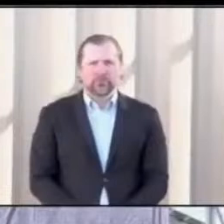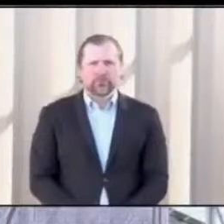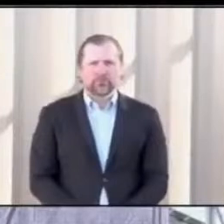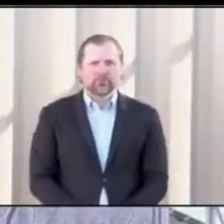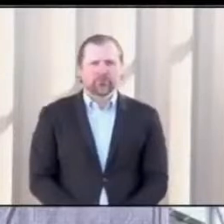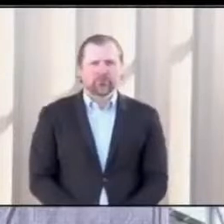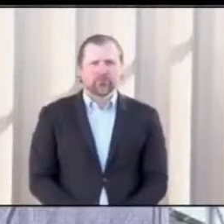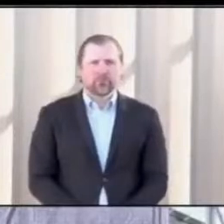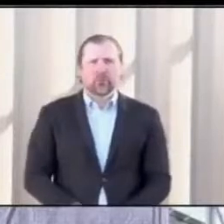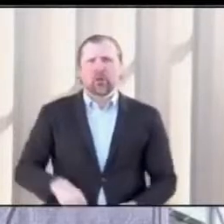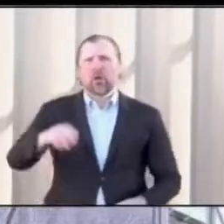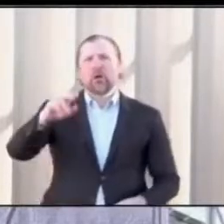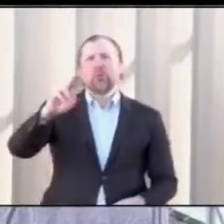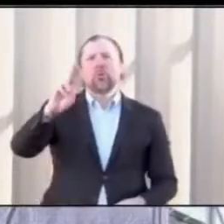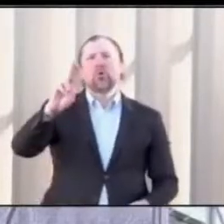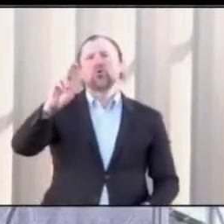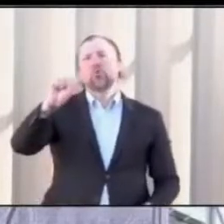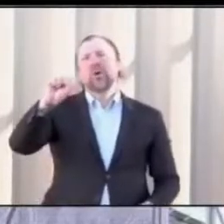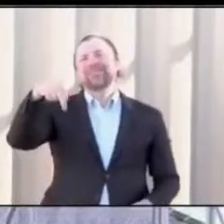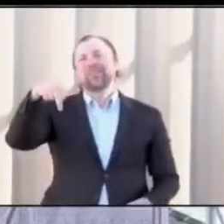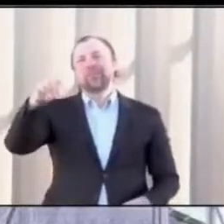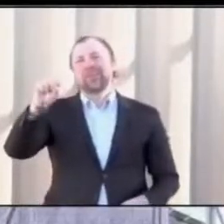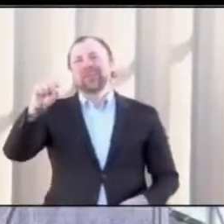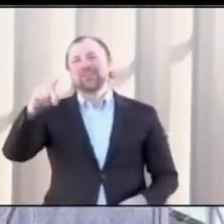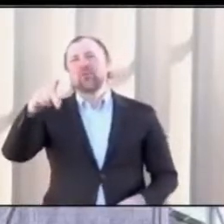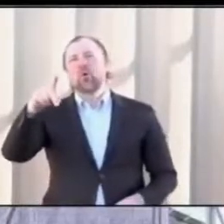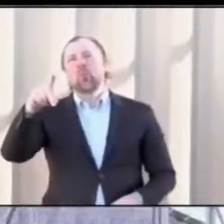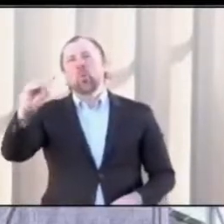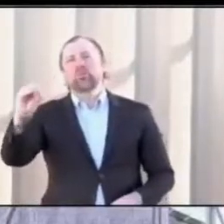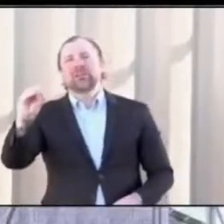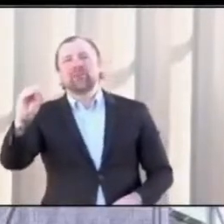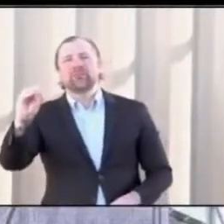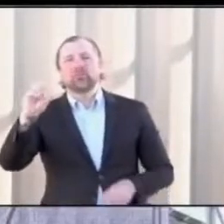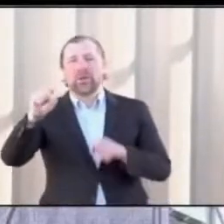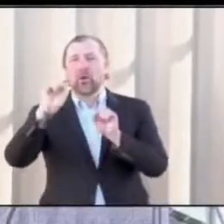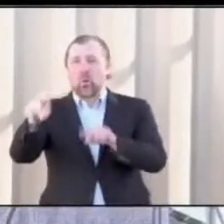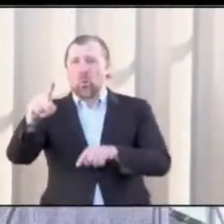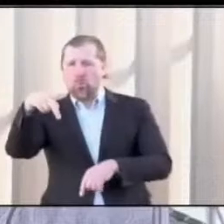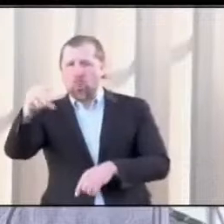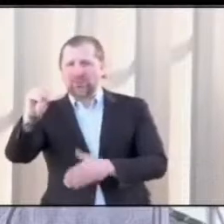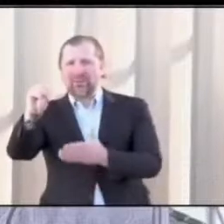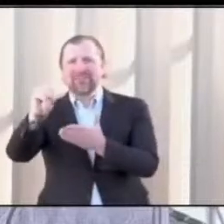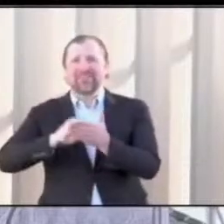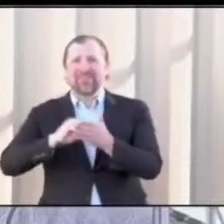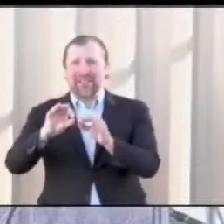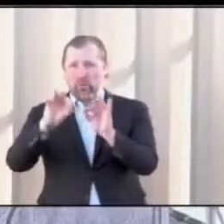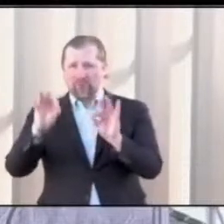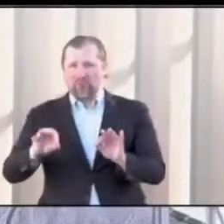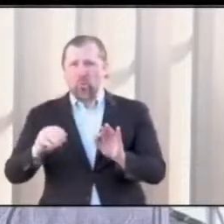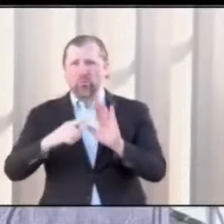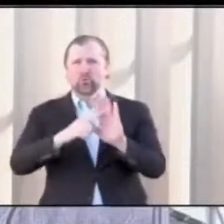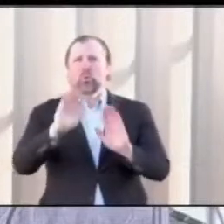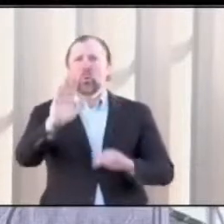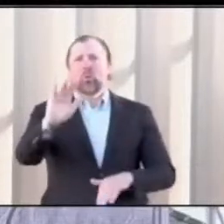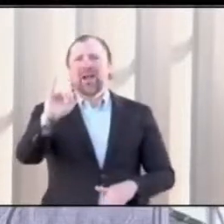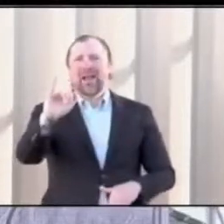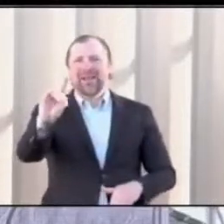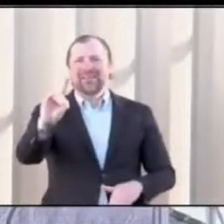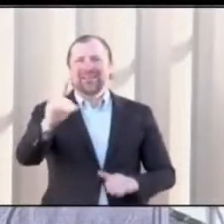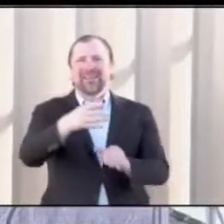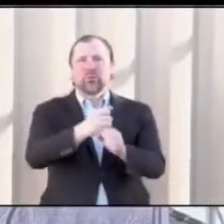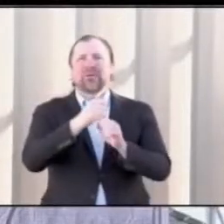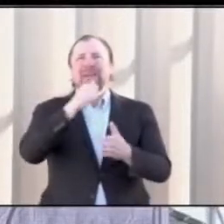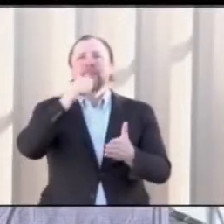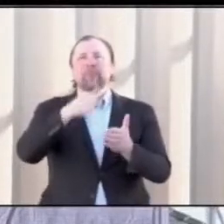On the postal side, you can go to any post office, fill out the form, show the ID, and get your